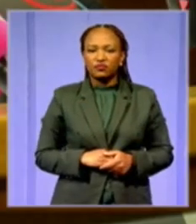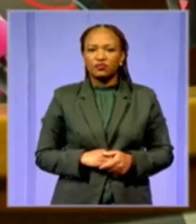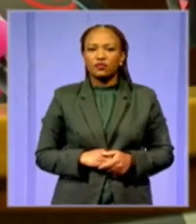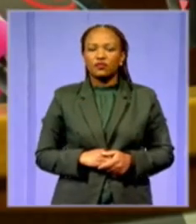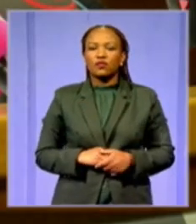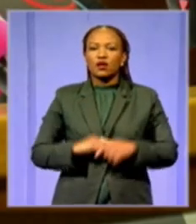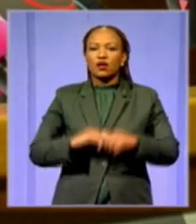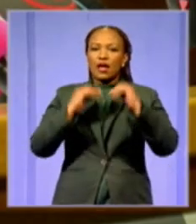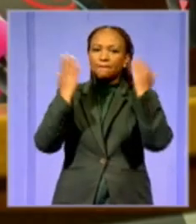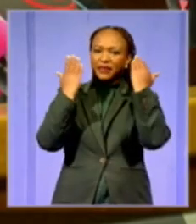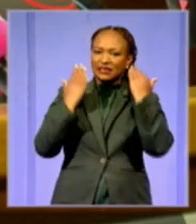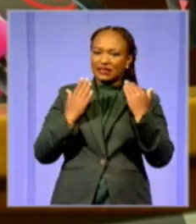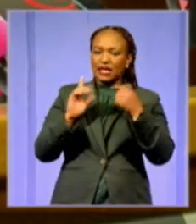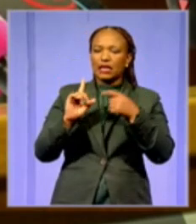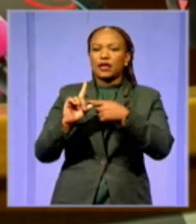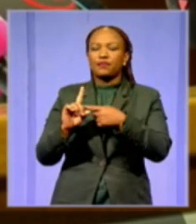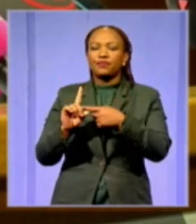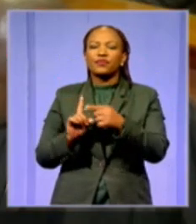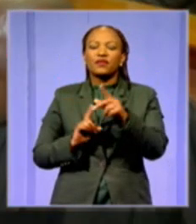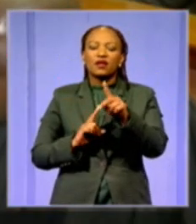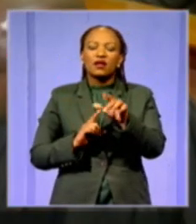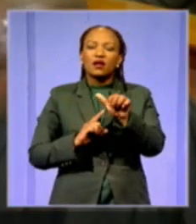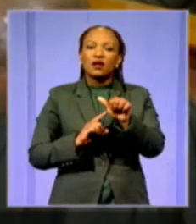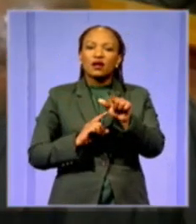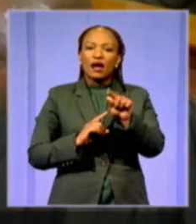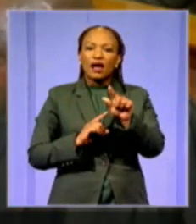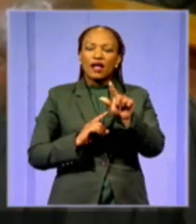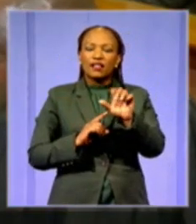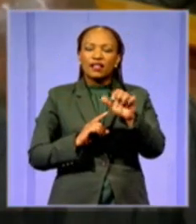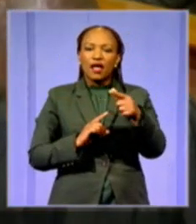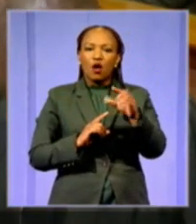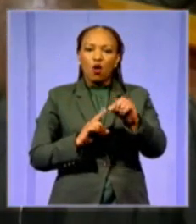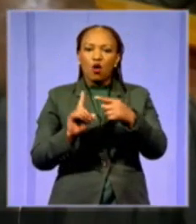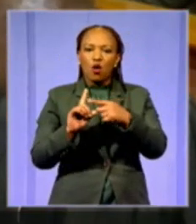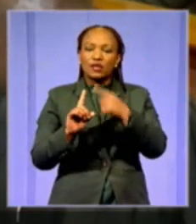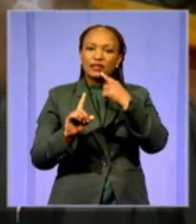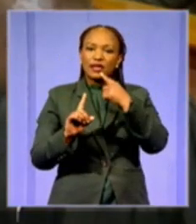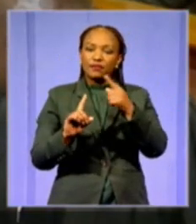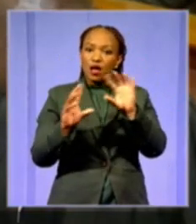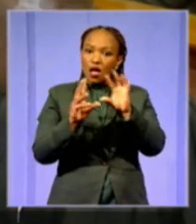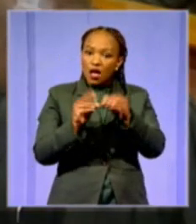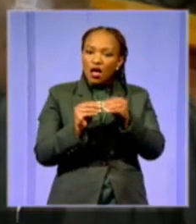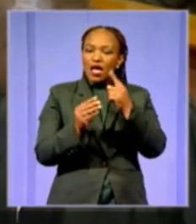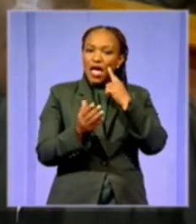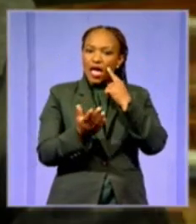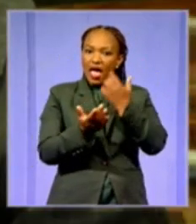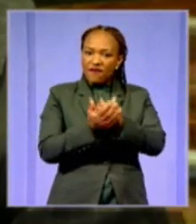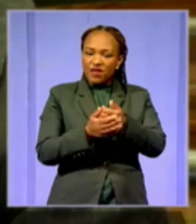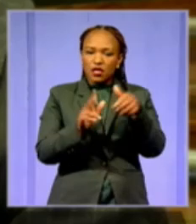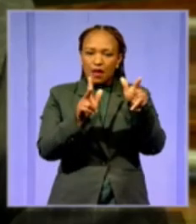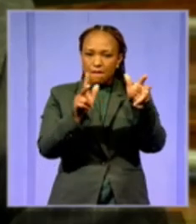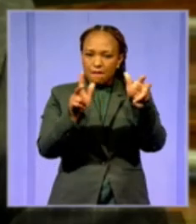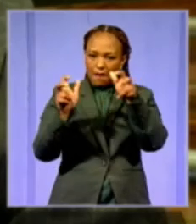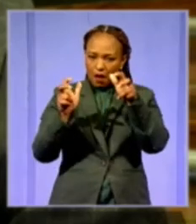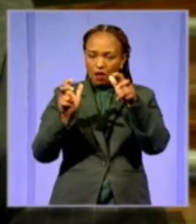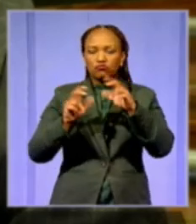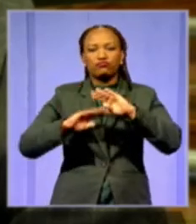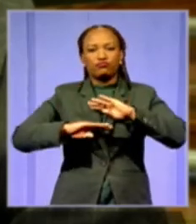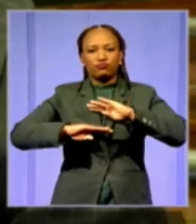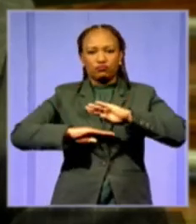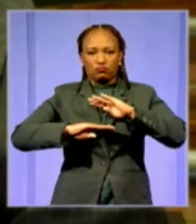Magiseterata Katlego Mokoena o rile kgotlatshekelo e kgotsofaditswe ke mabaka a mantšhwa a a tlhagisitsweng. Ona a akaretsa la